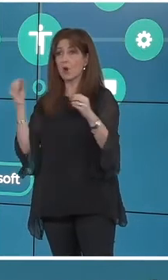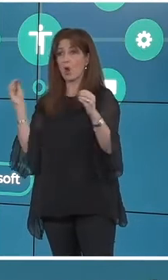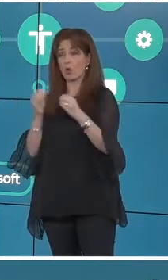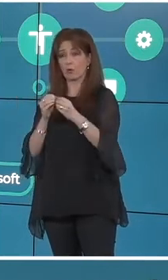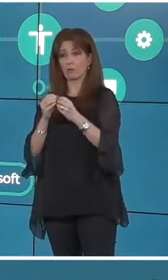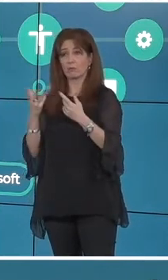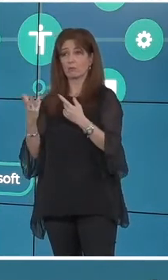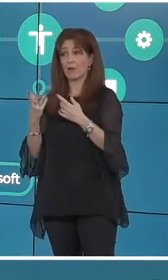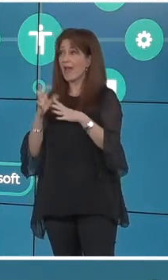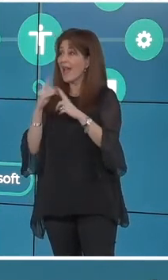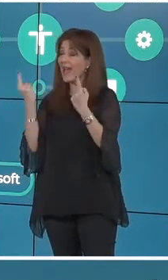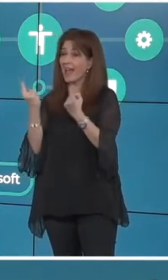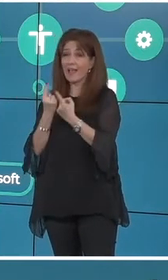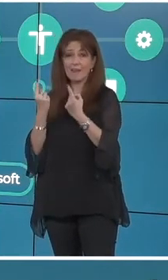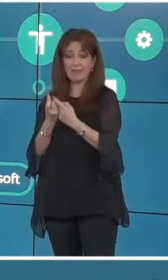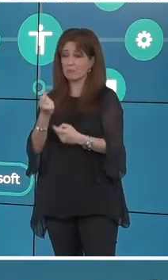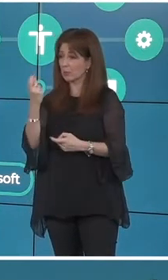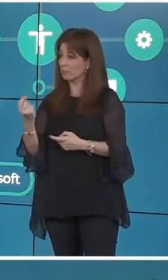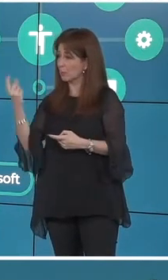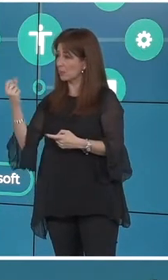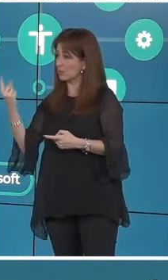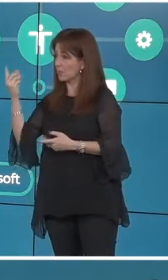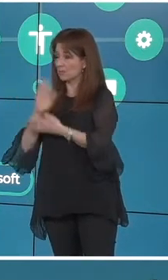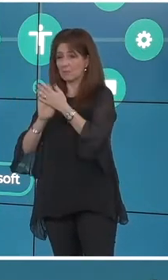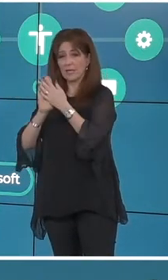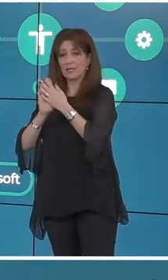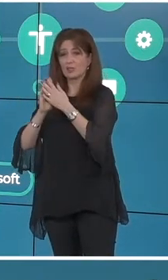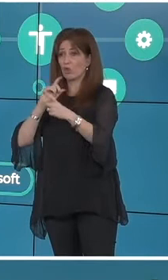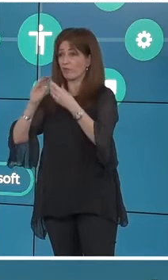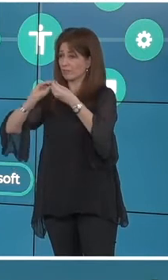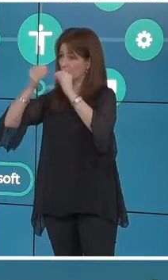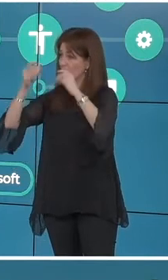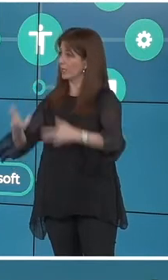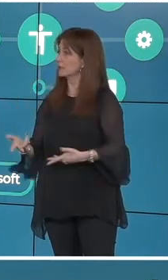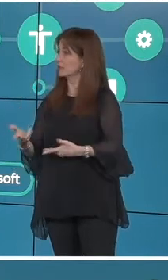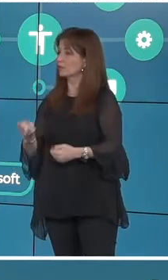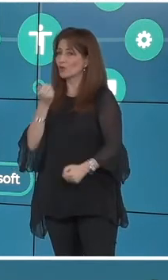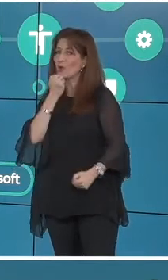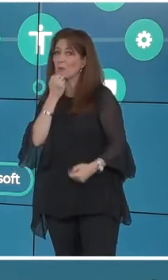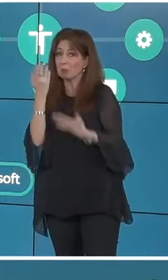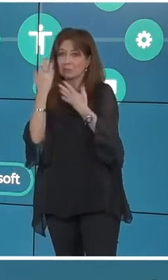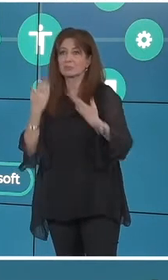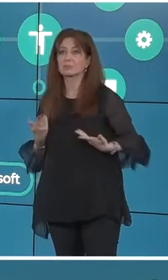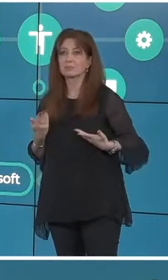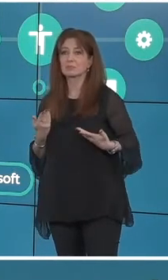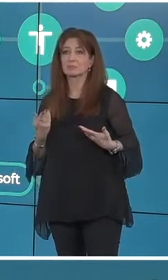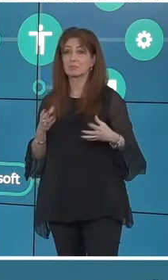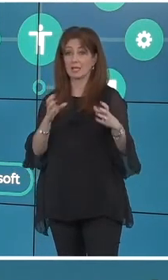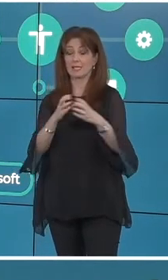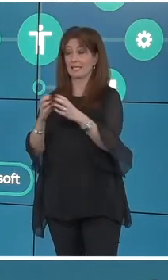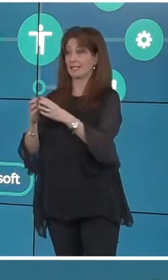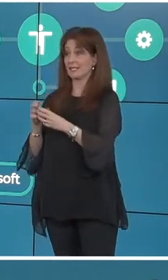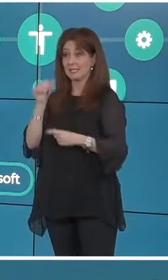that anyone wants to do to cause that conversation to happen. So I don't have numbers of people. I can tell you cities, we're at, I